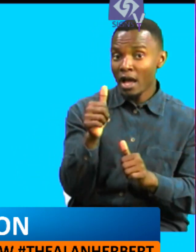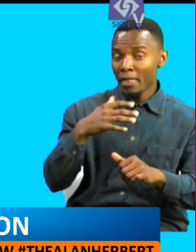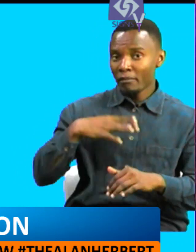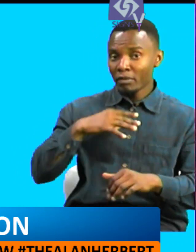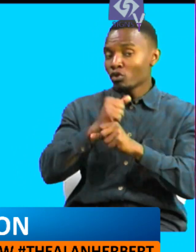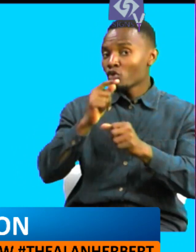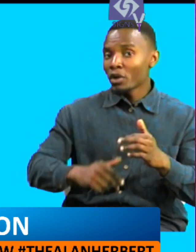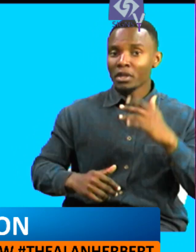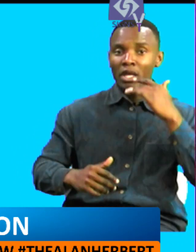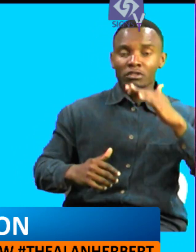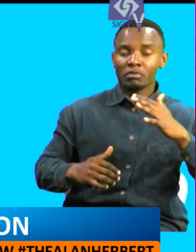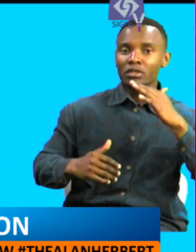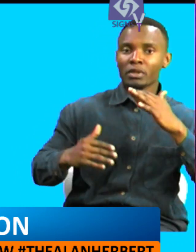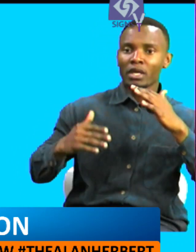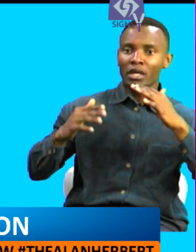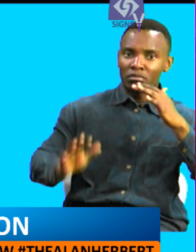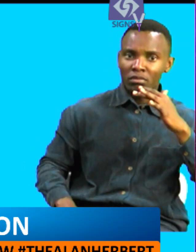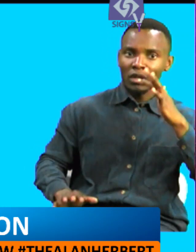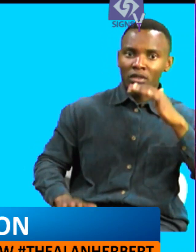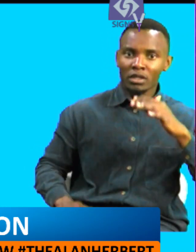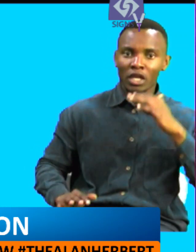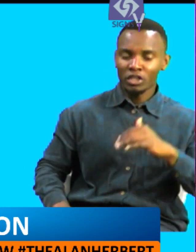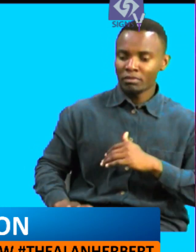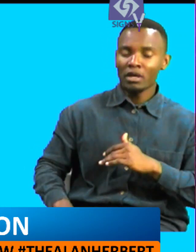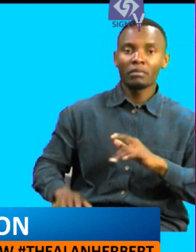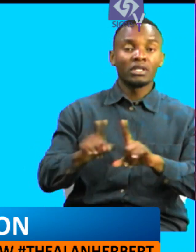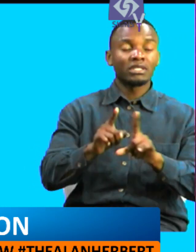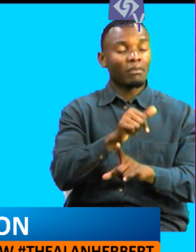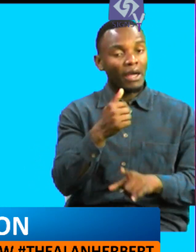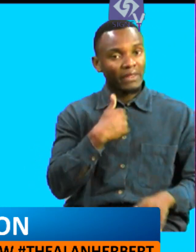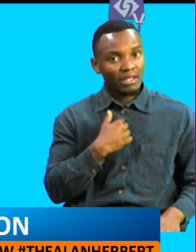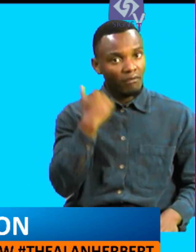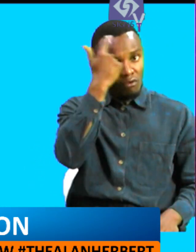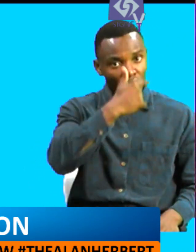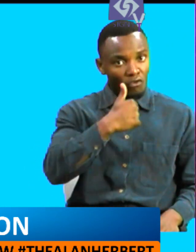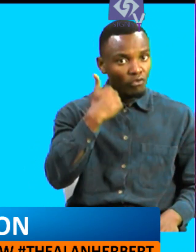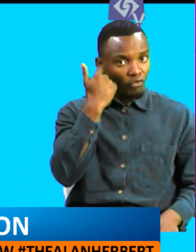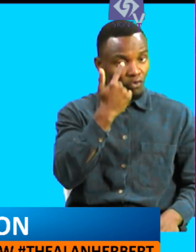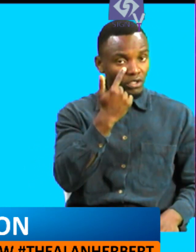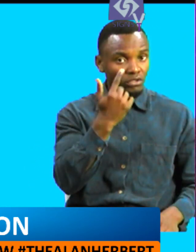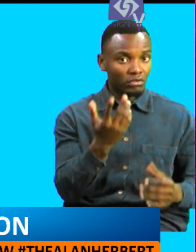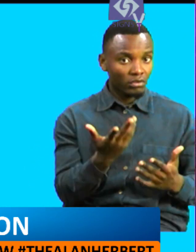tap, there are those who do facial expressions. Yeah.